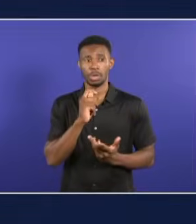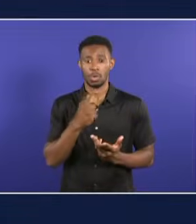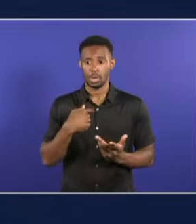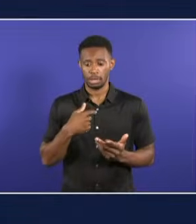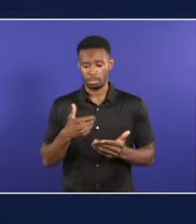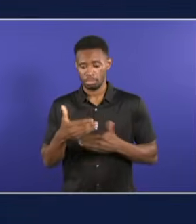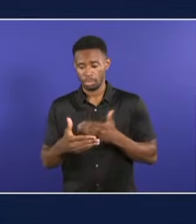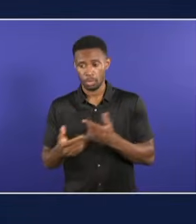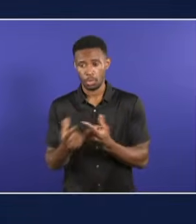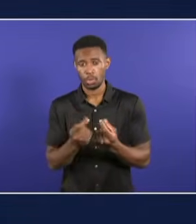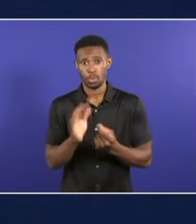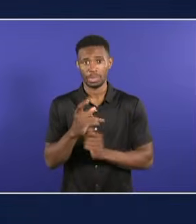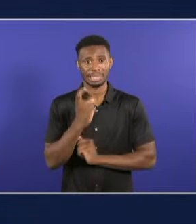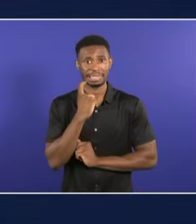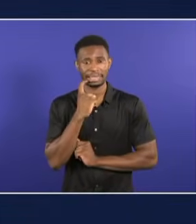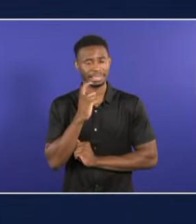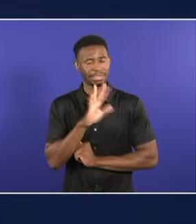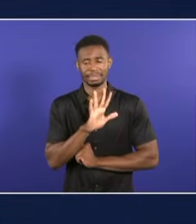our cause,